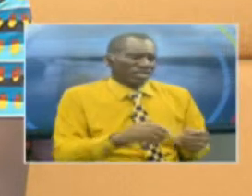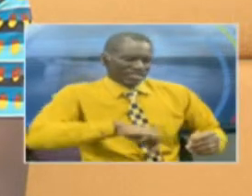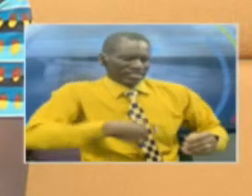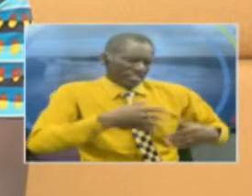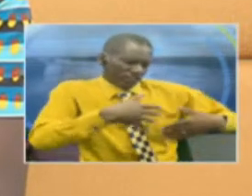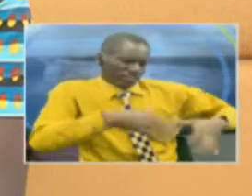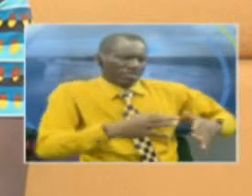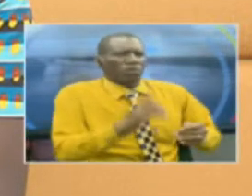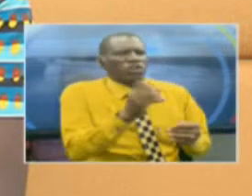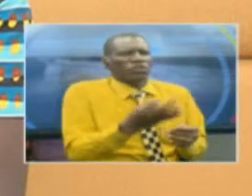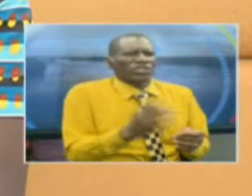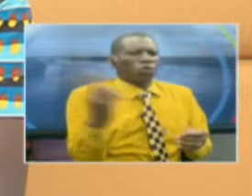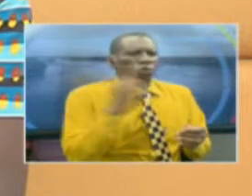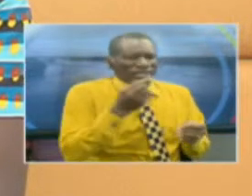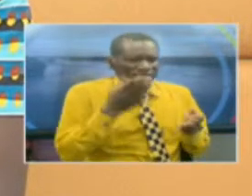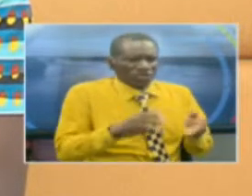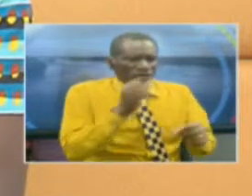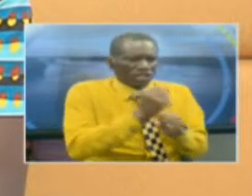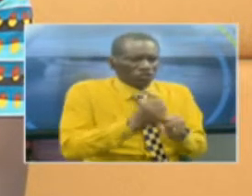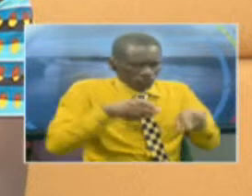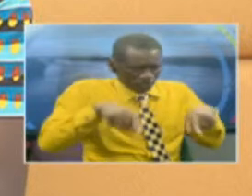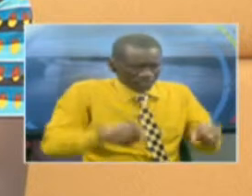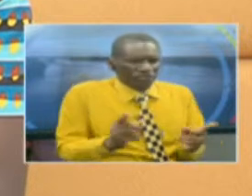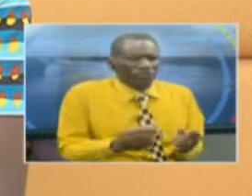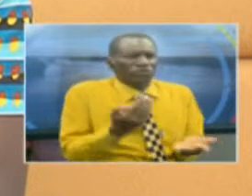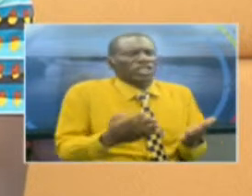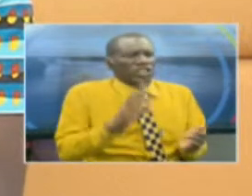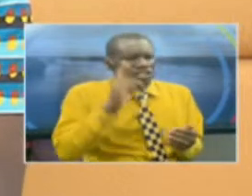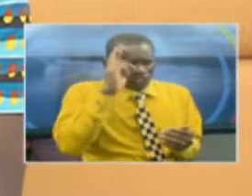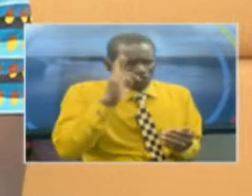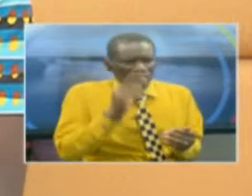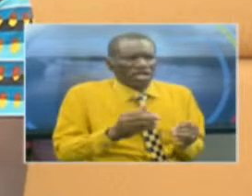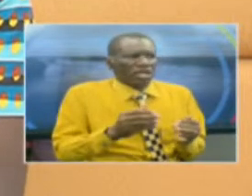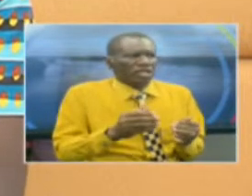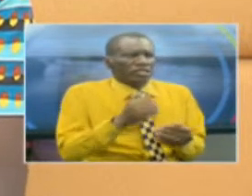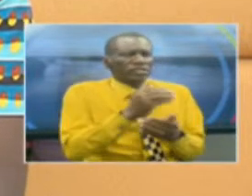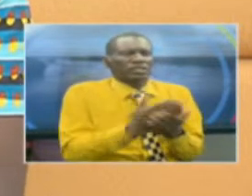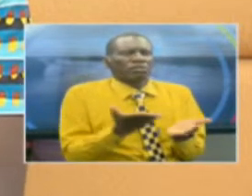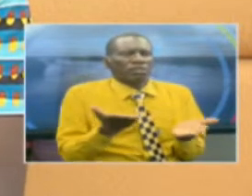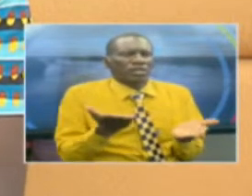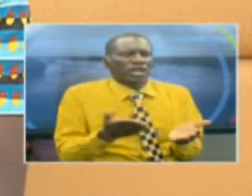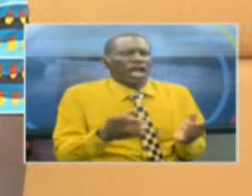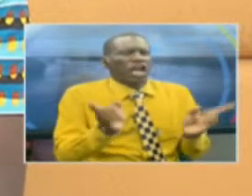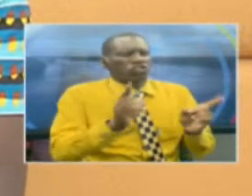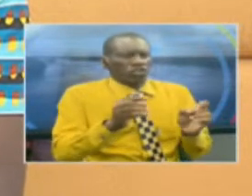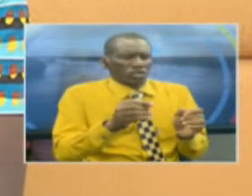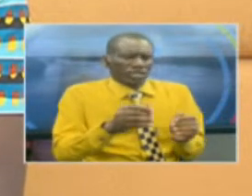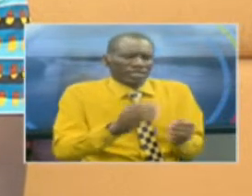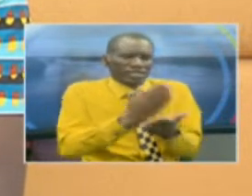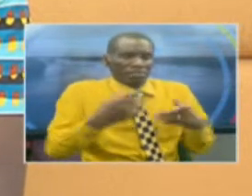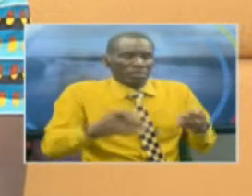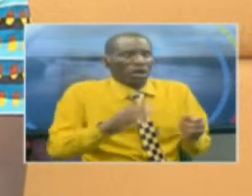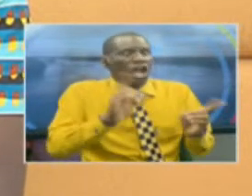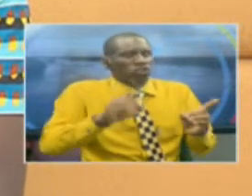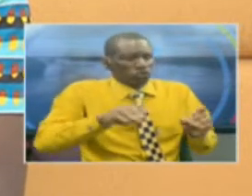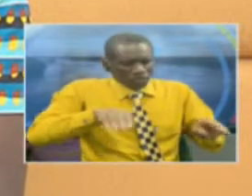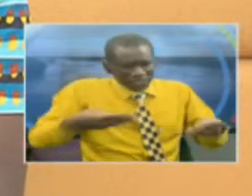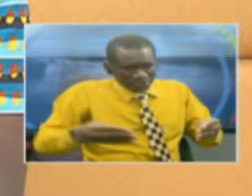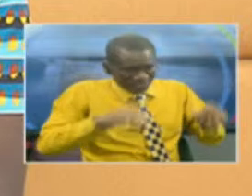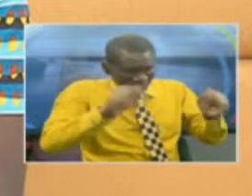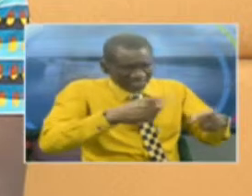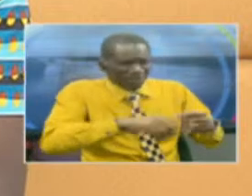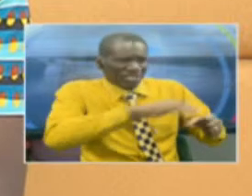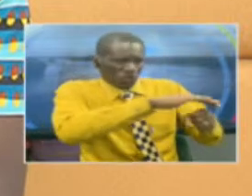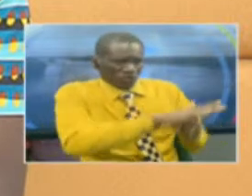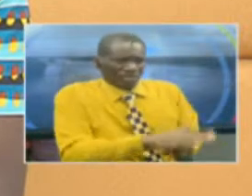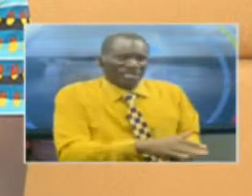of the worst things we can do to ourselves, for whatever reason. Because some are not even in disability, but they still self-stigmatize. Like you